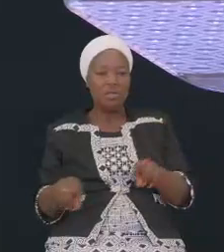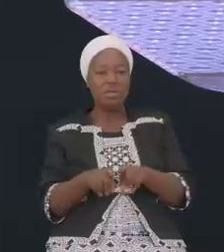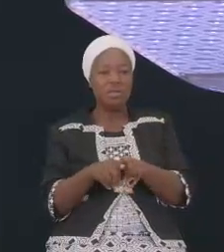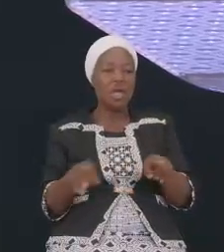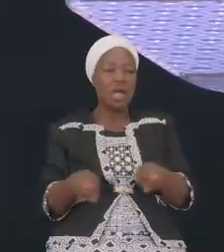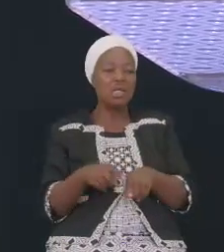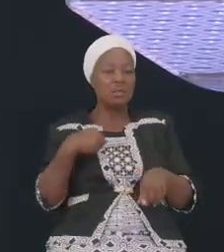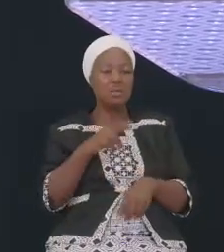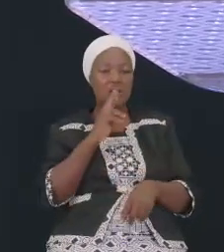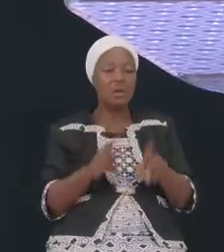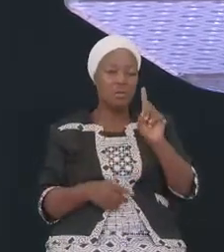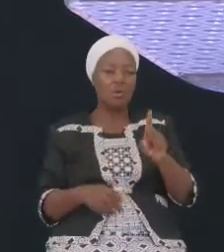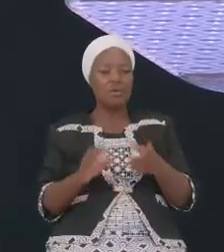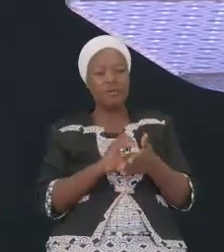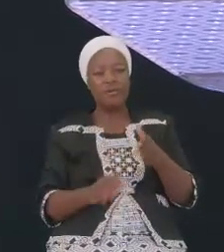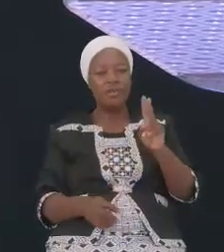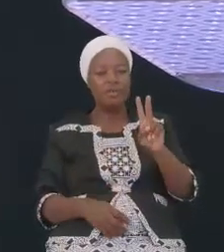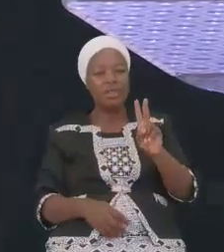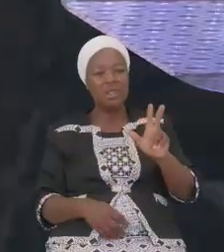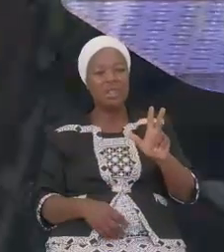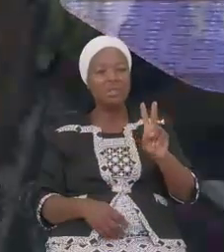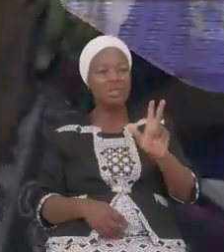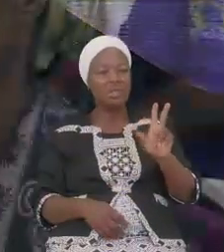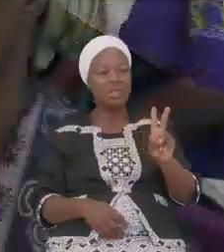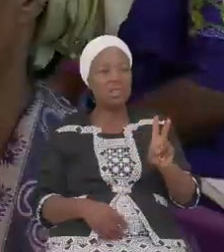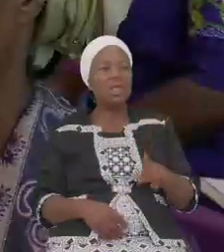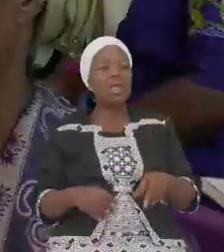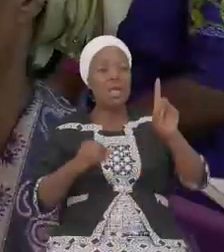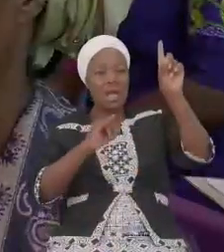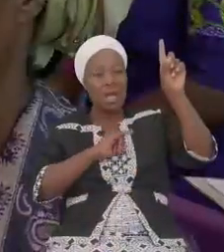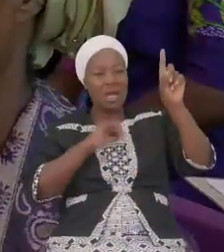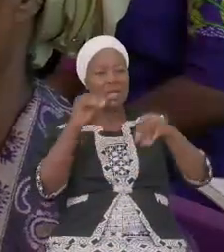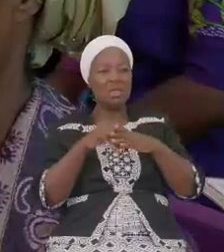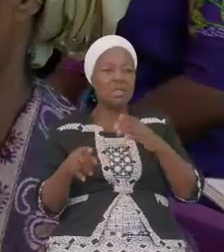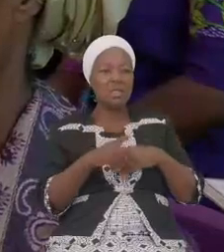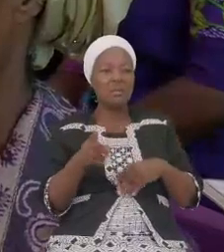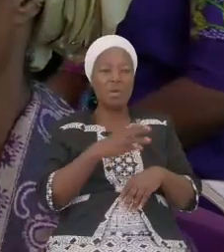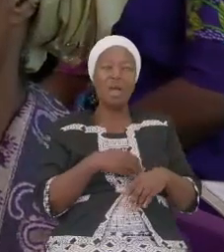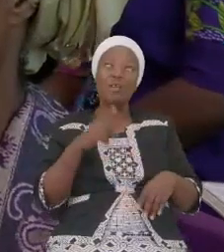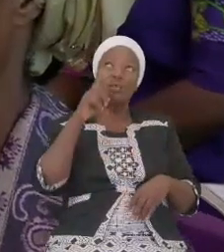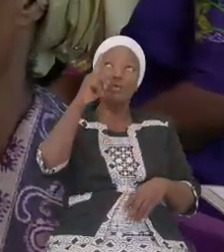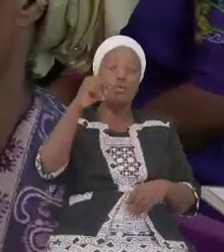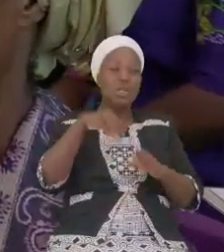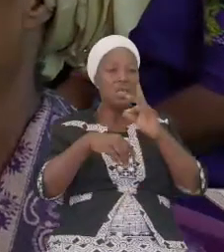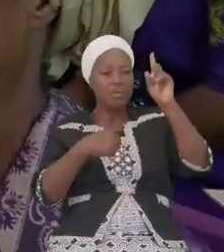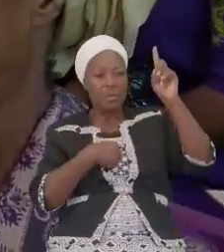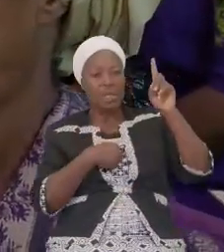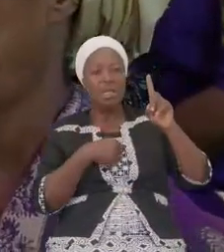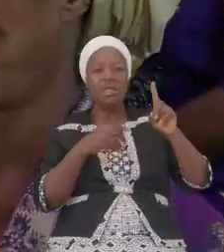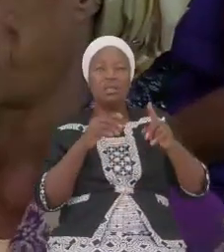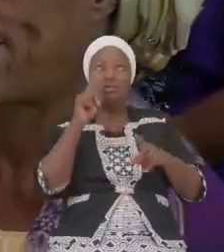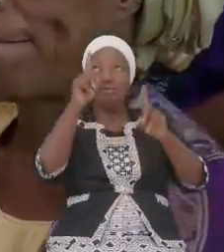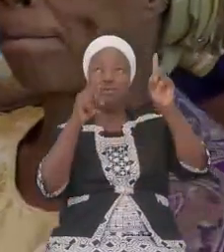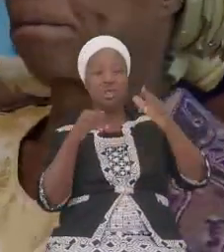Verse 23, in verse 23, I in them, and thou in me. Thou in